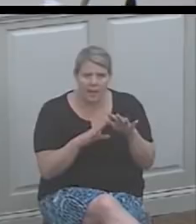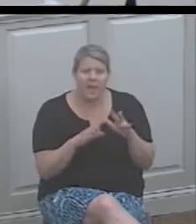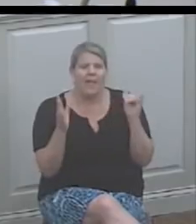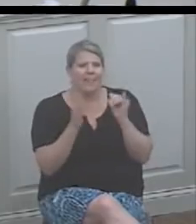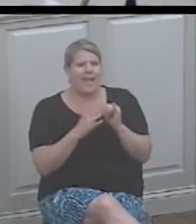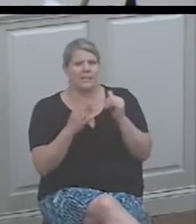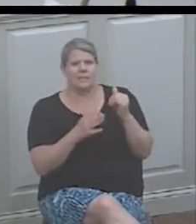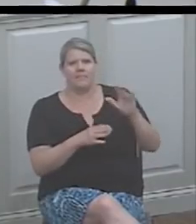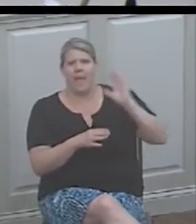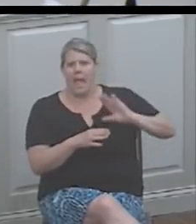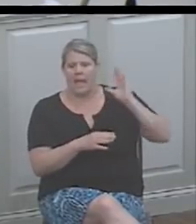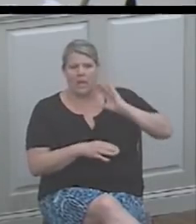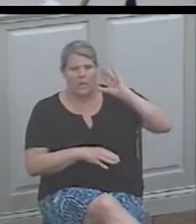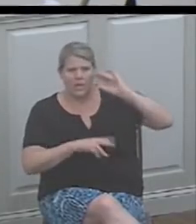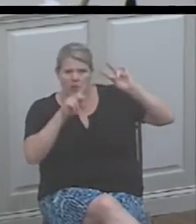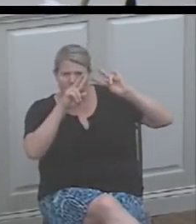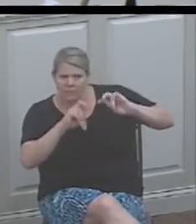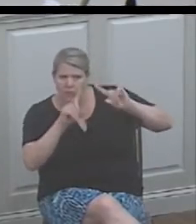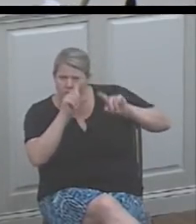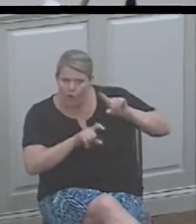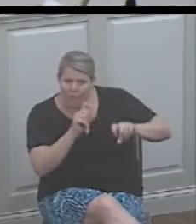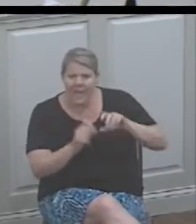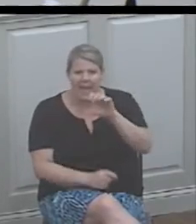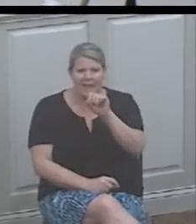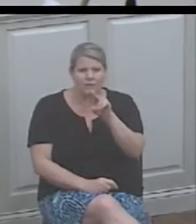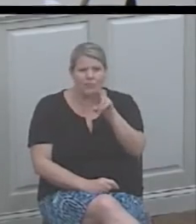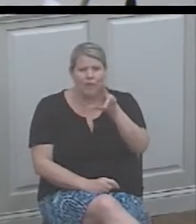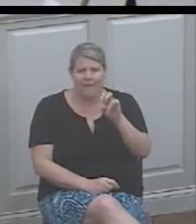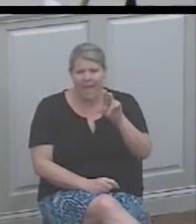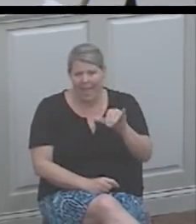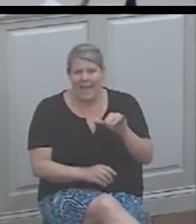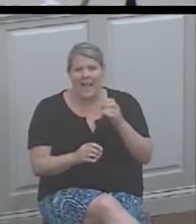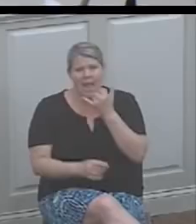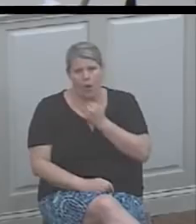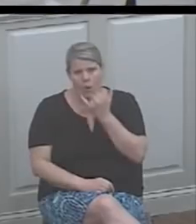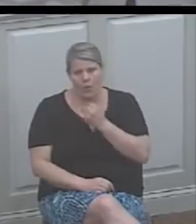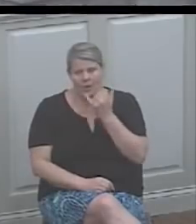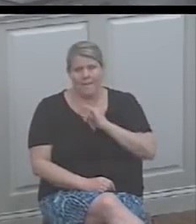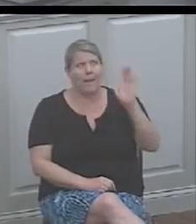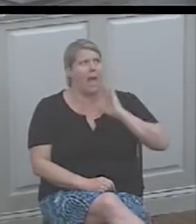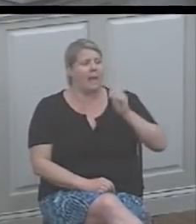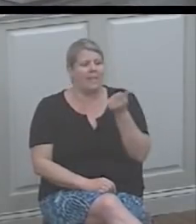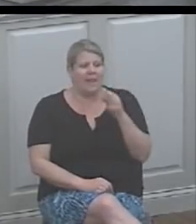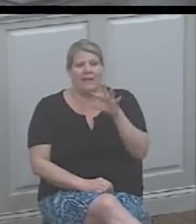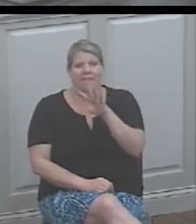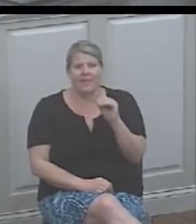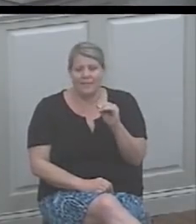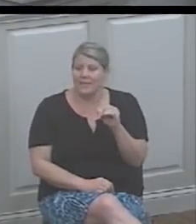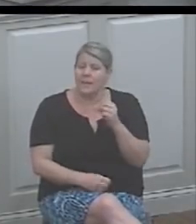surveying error from the 50s as to why it was not included in their original deed. So do I have a motion?